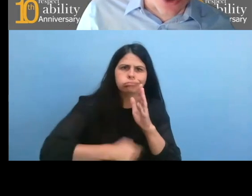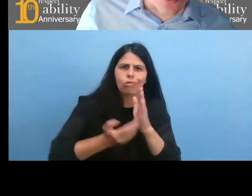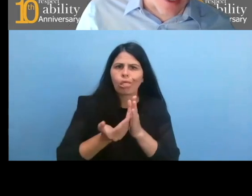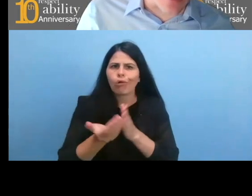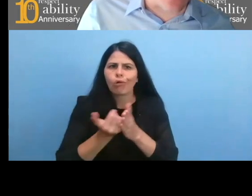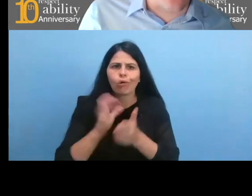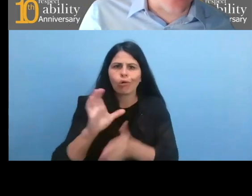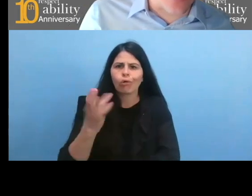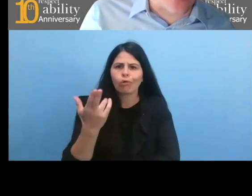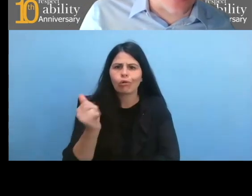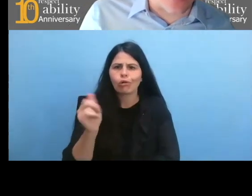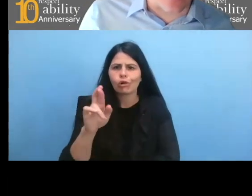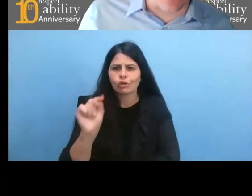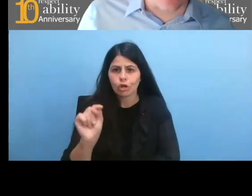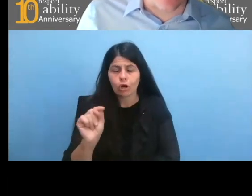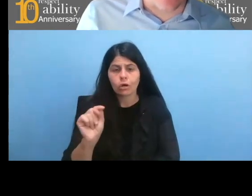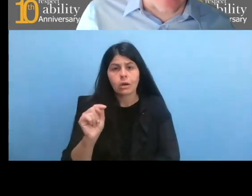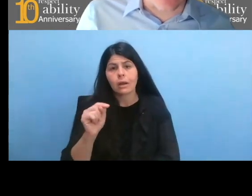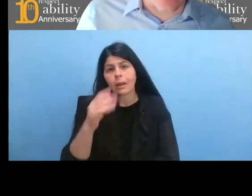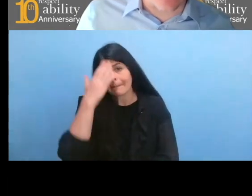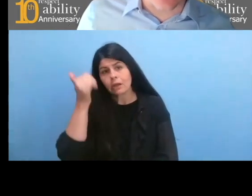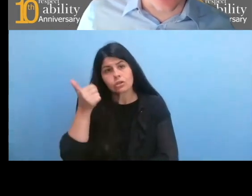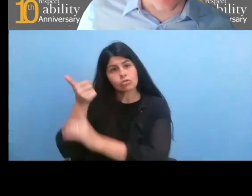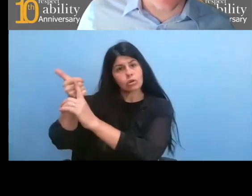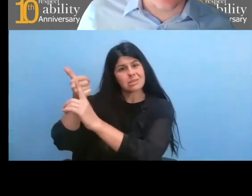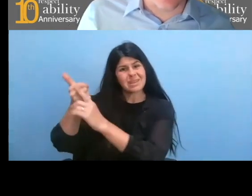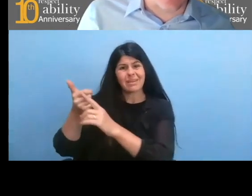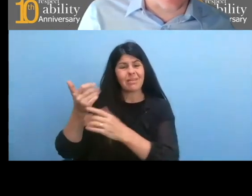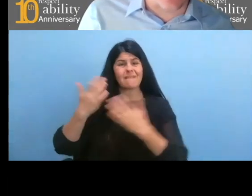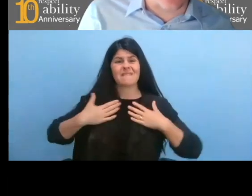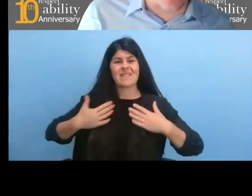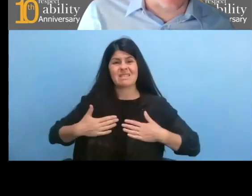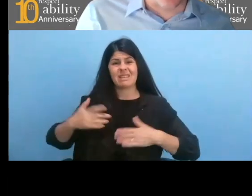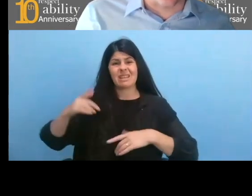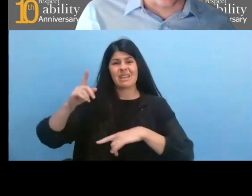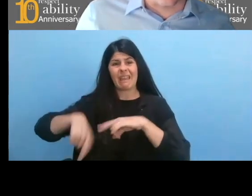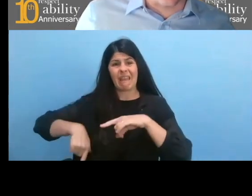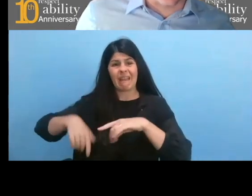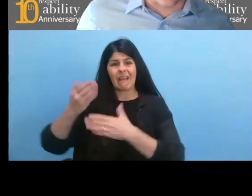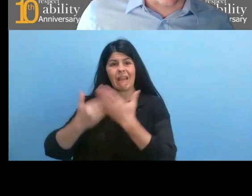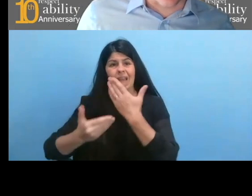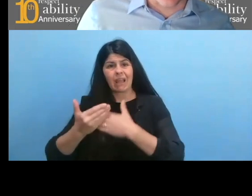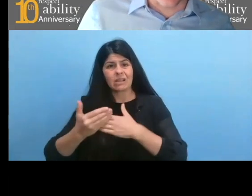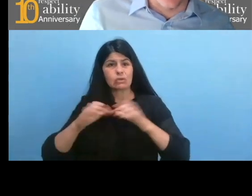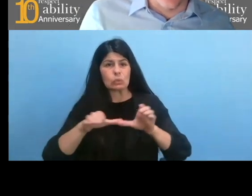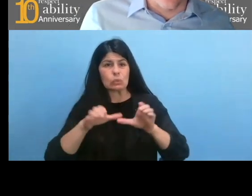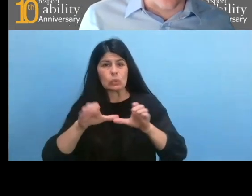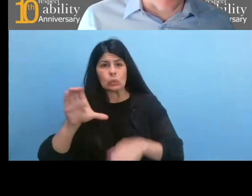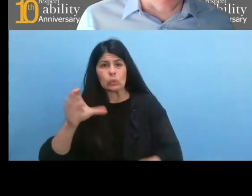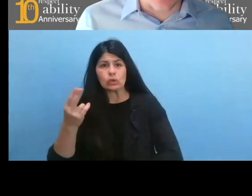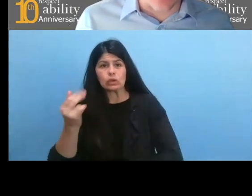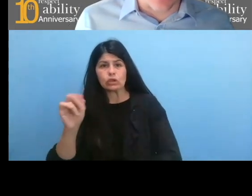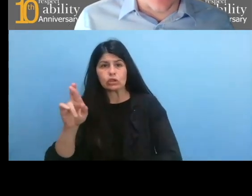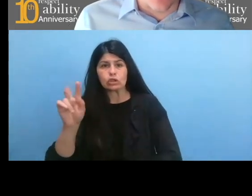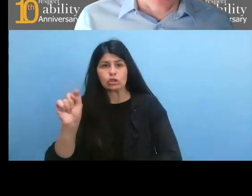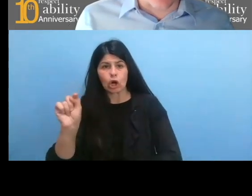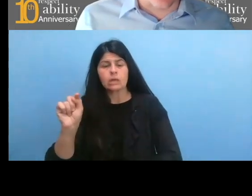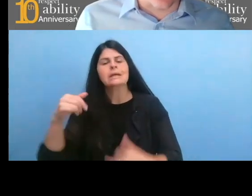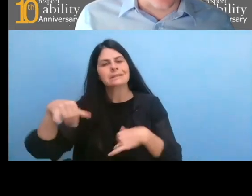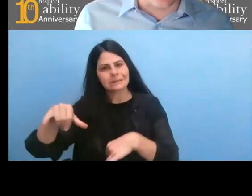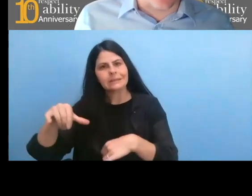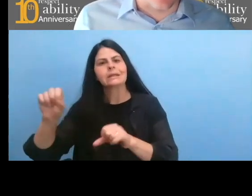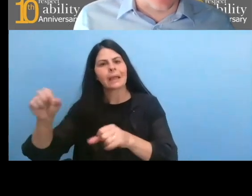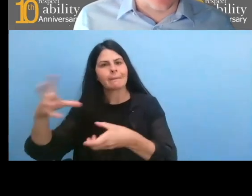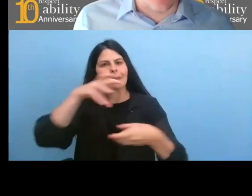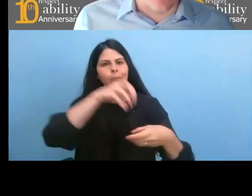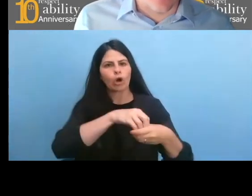because you cannot physically engage in that charting doesn't mean that you can't be part of the charting process for that patient as